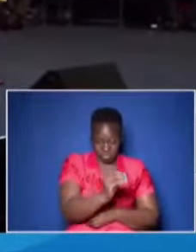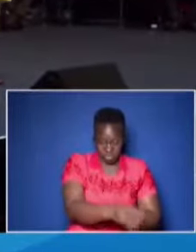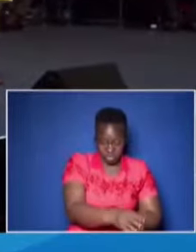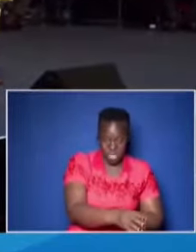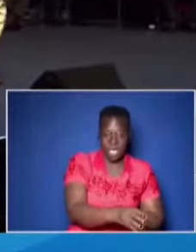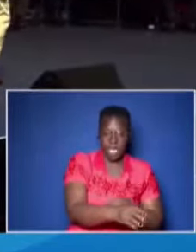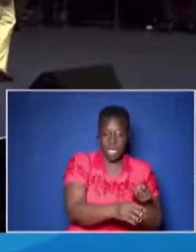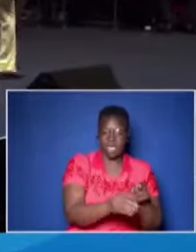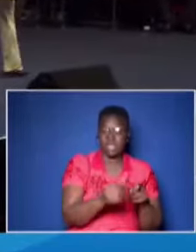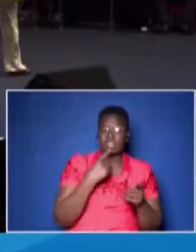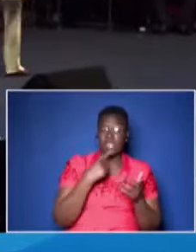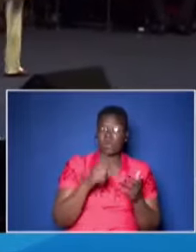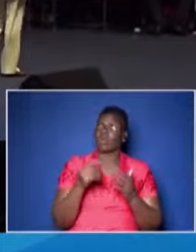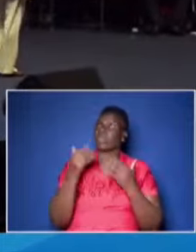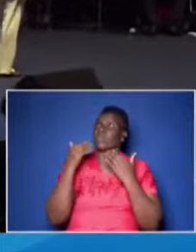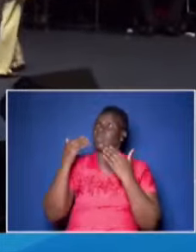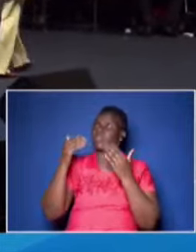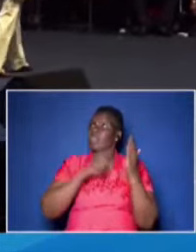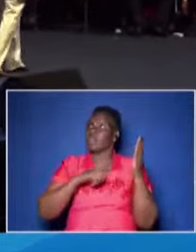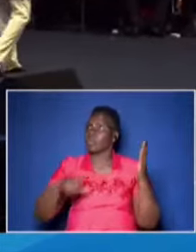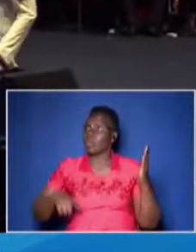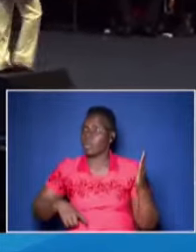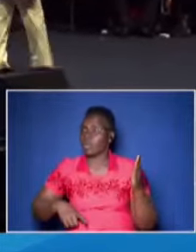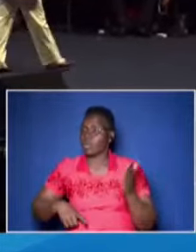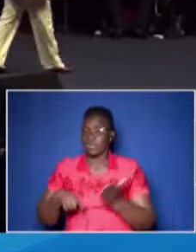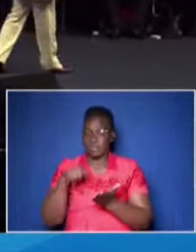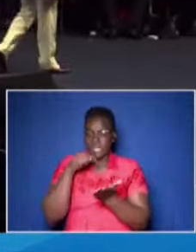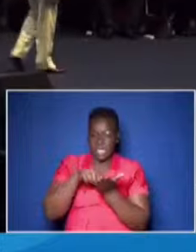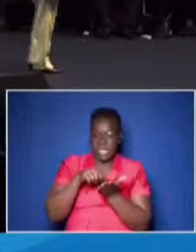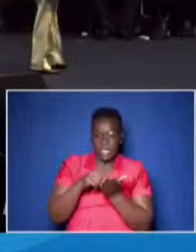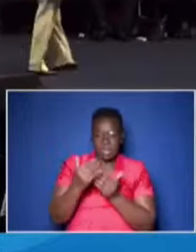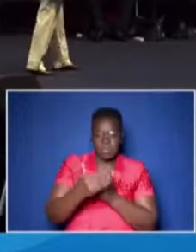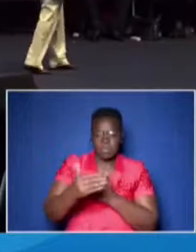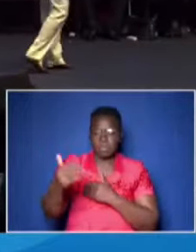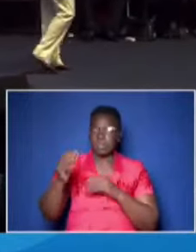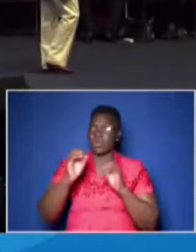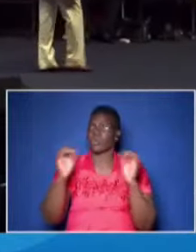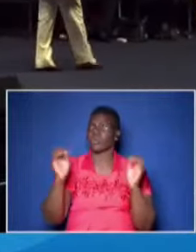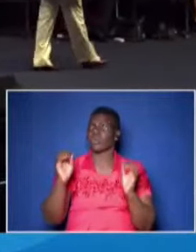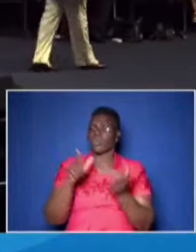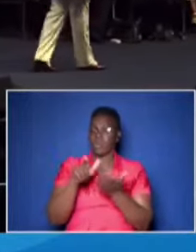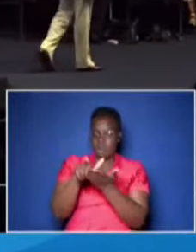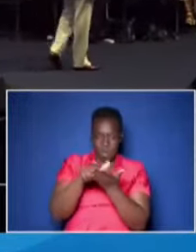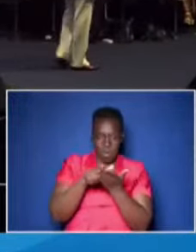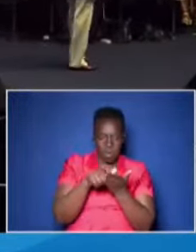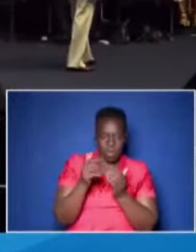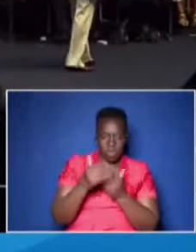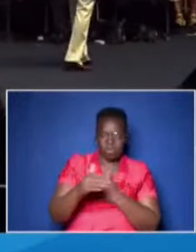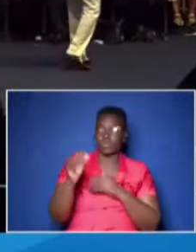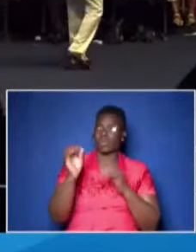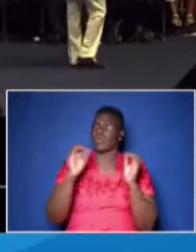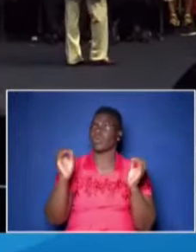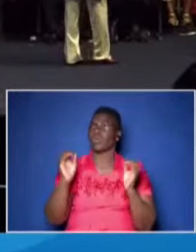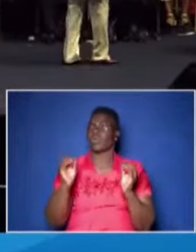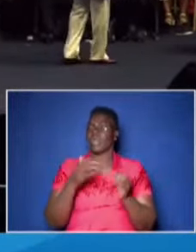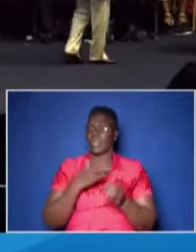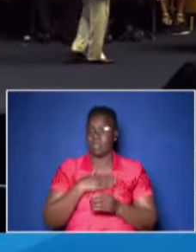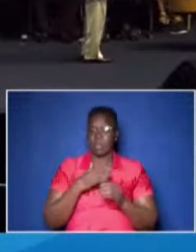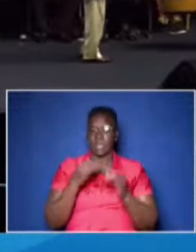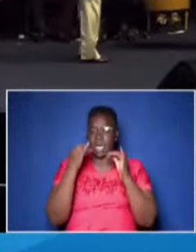you Lord new property new houses my house will be